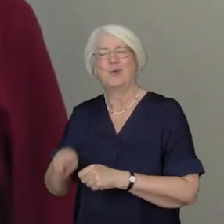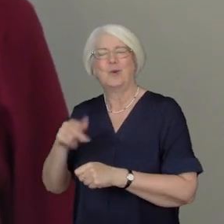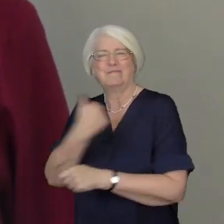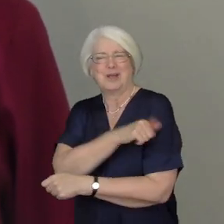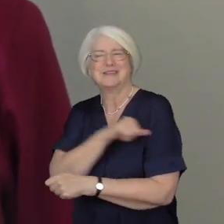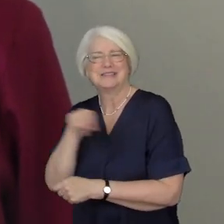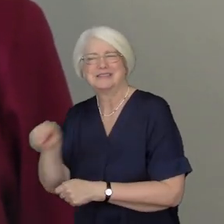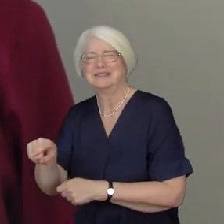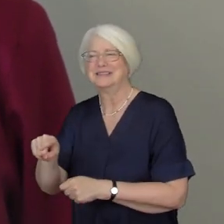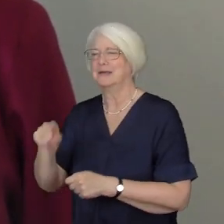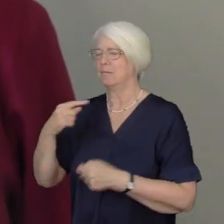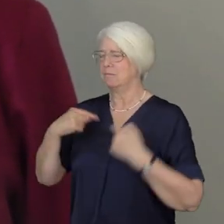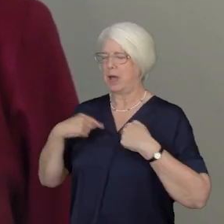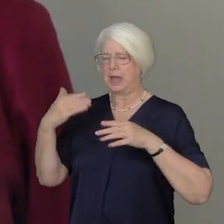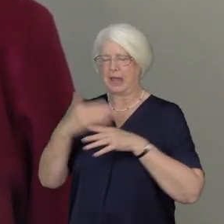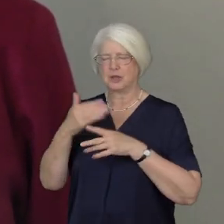loving God.